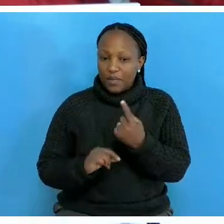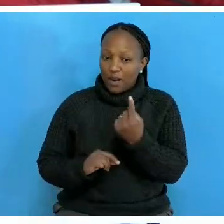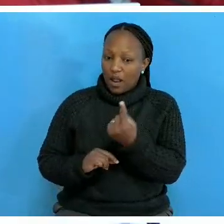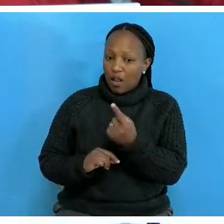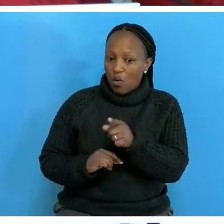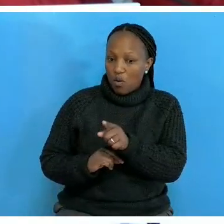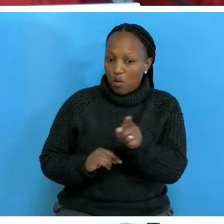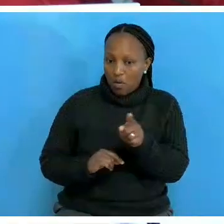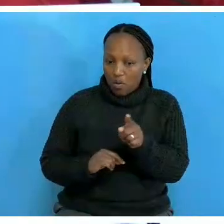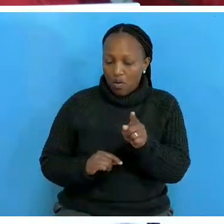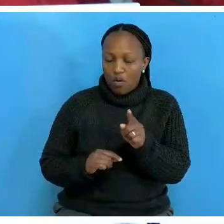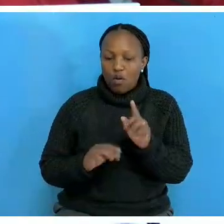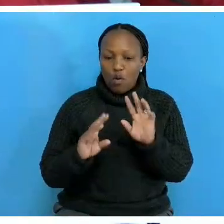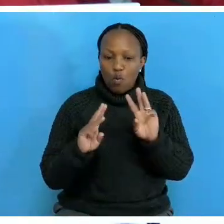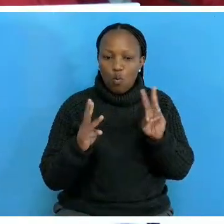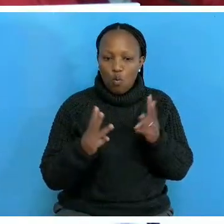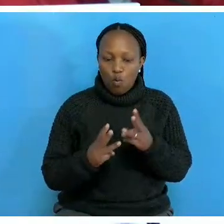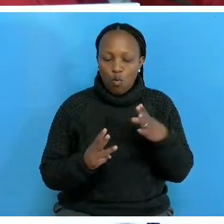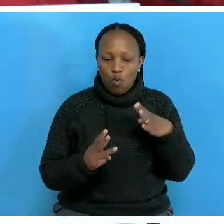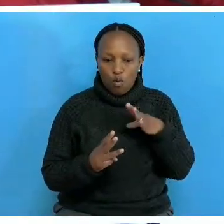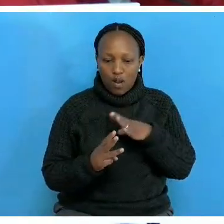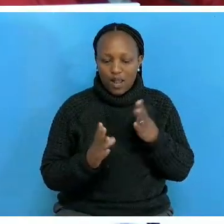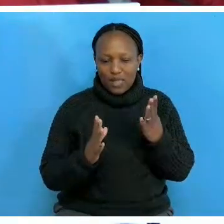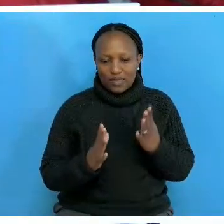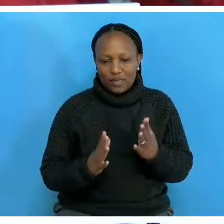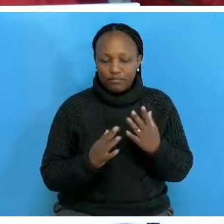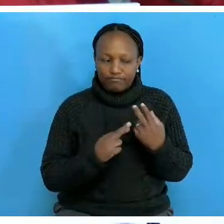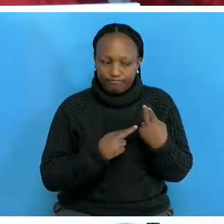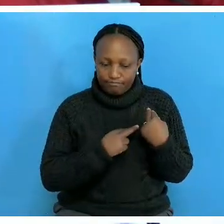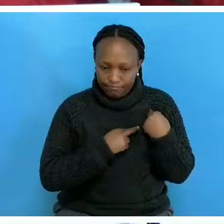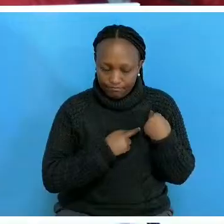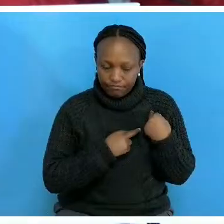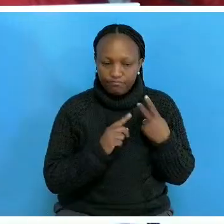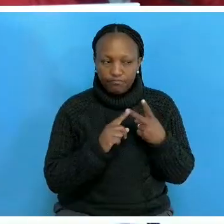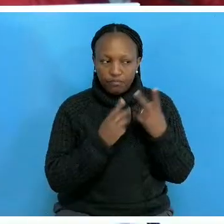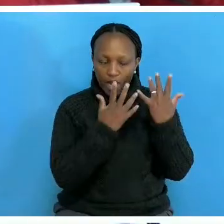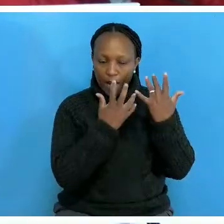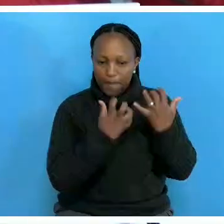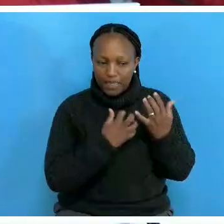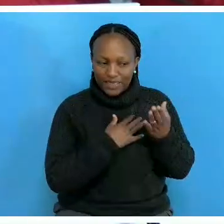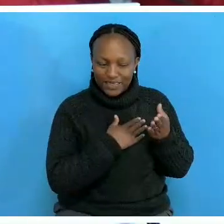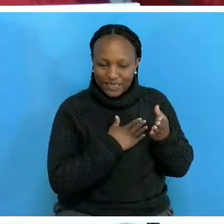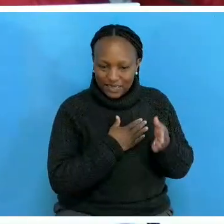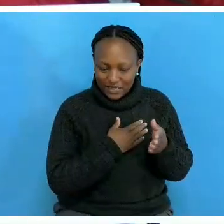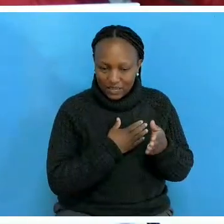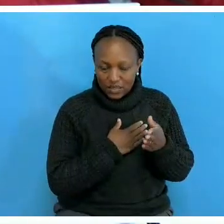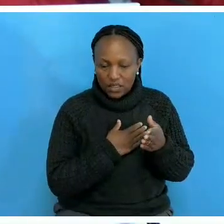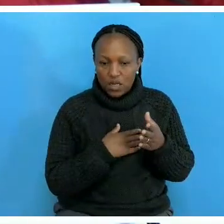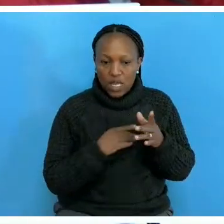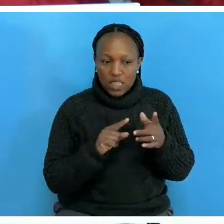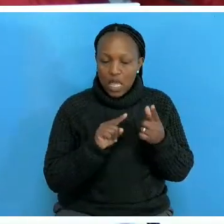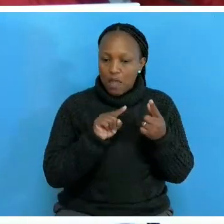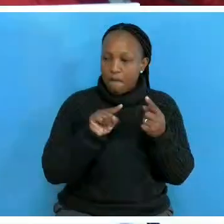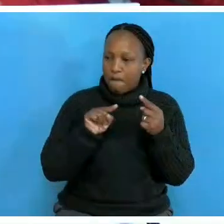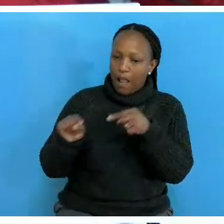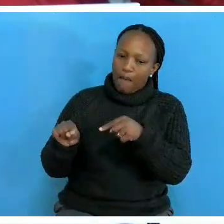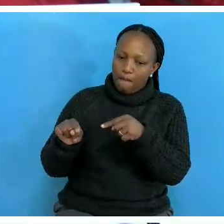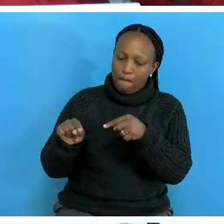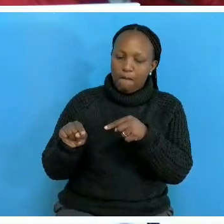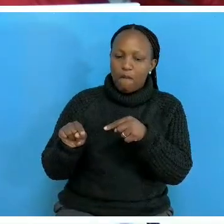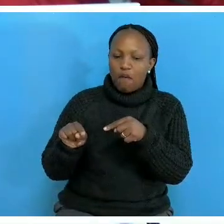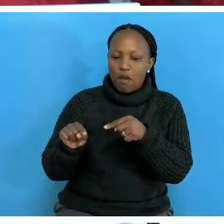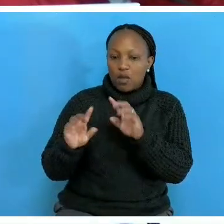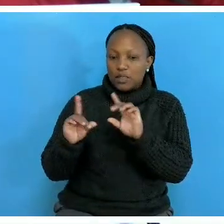yourself. The ward councillors has got responsibilities, they've got budgets, and they shift the blame to you as the